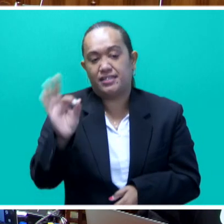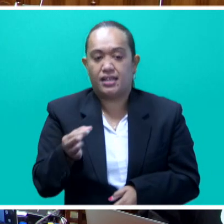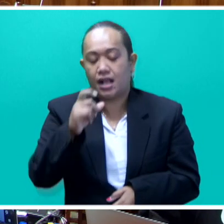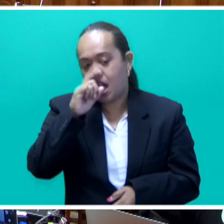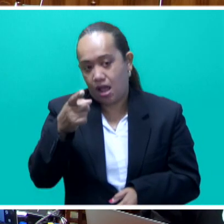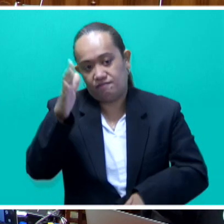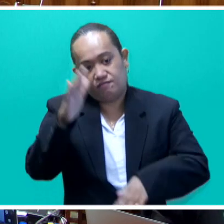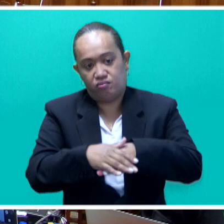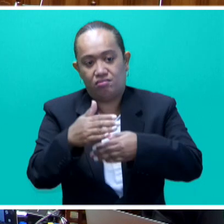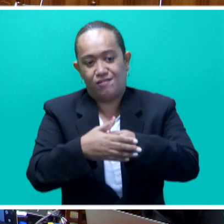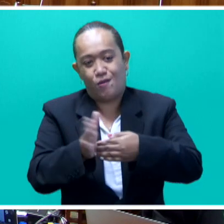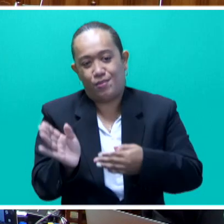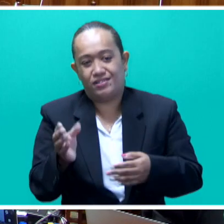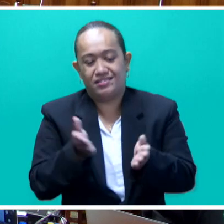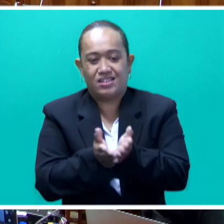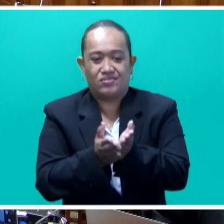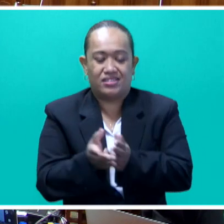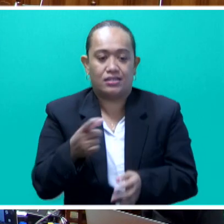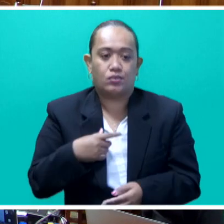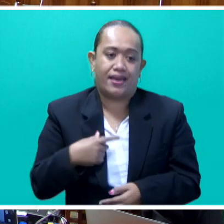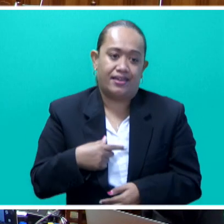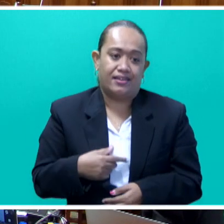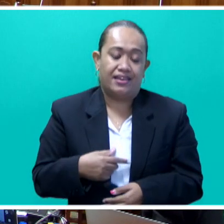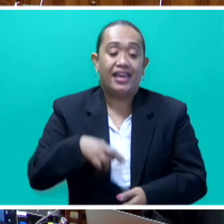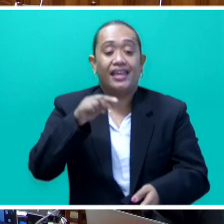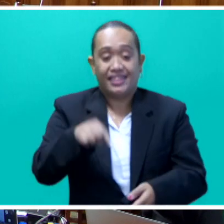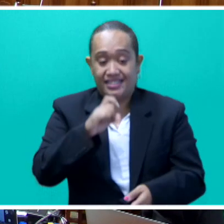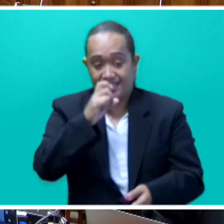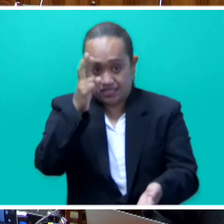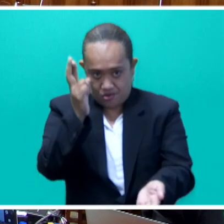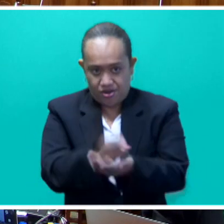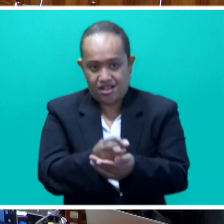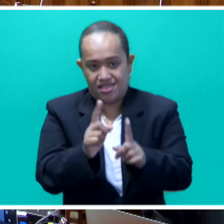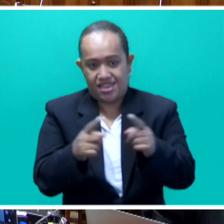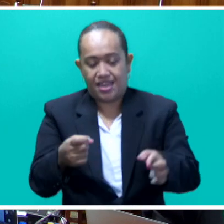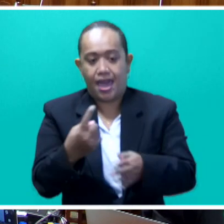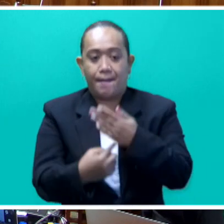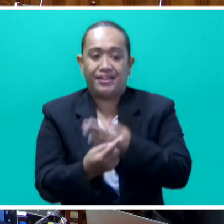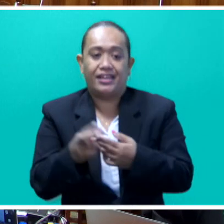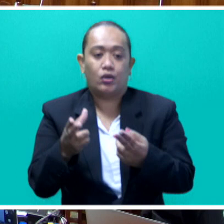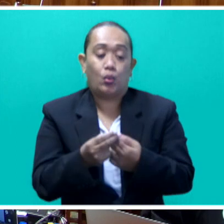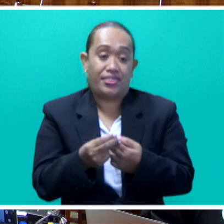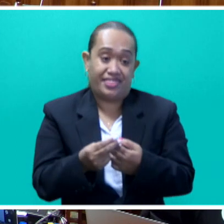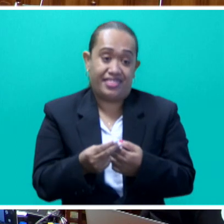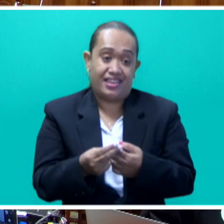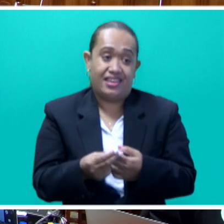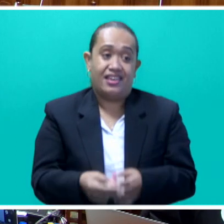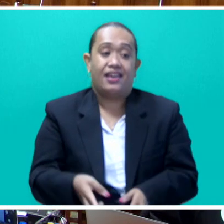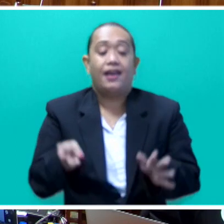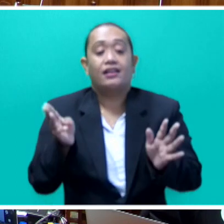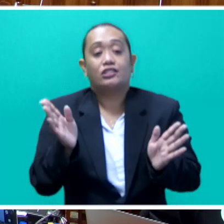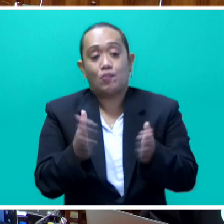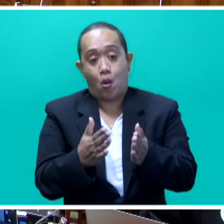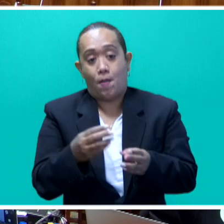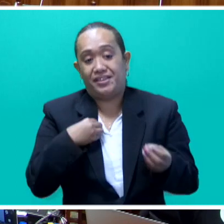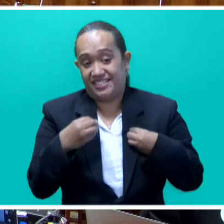These are the realities we are aware of and not shying away from, Mr. Speaker, sir. We're pleased that our 2021-22